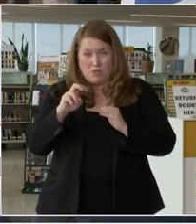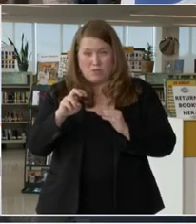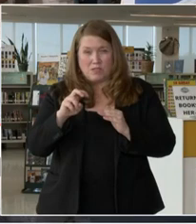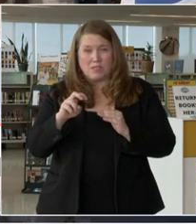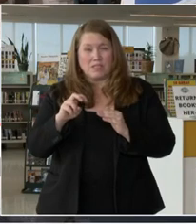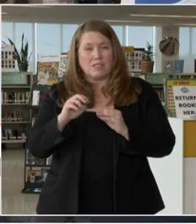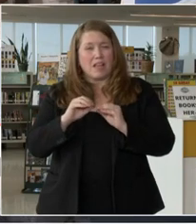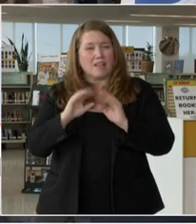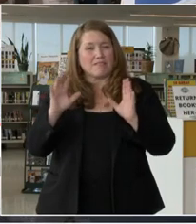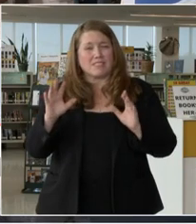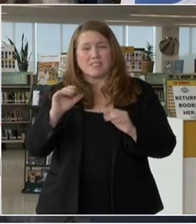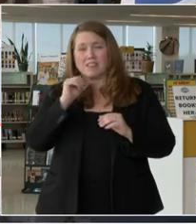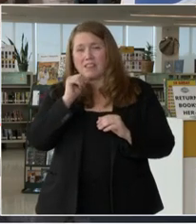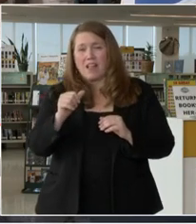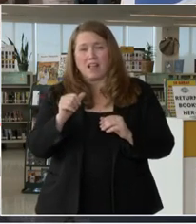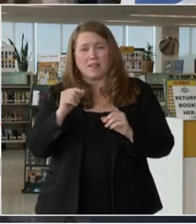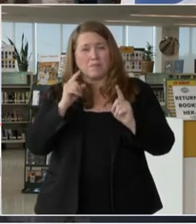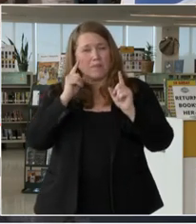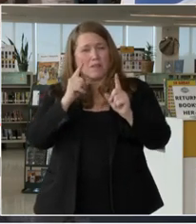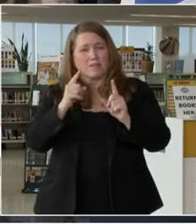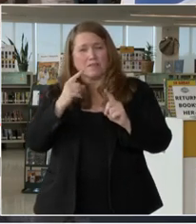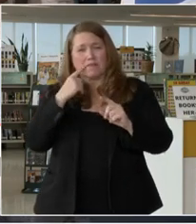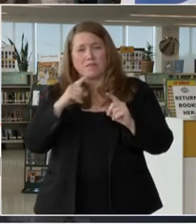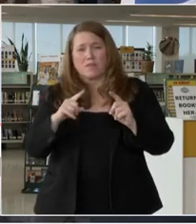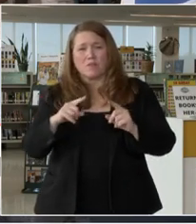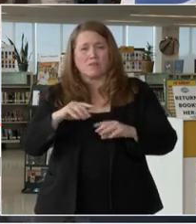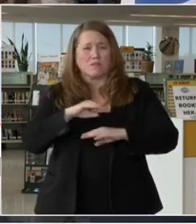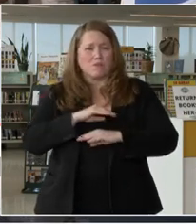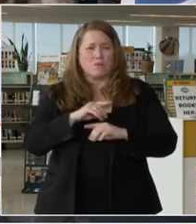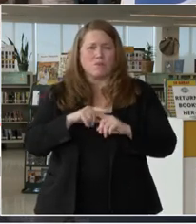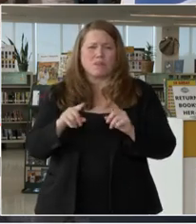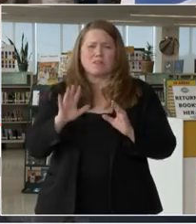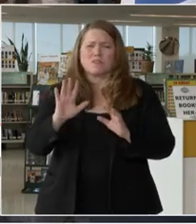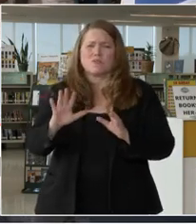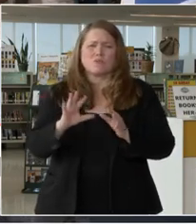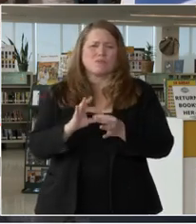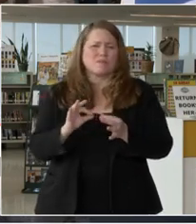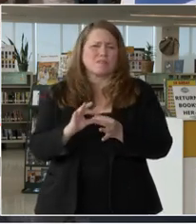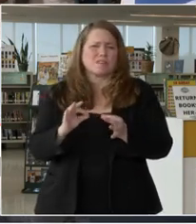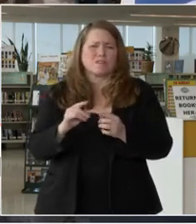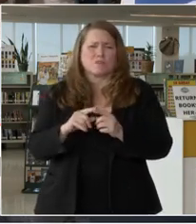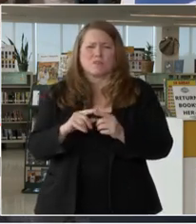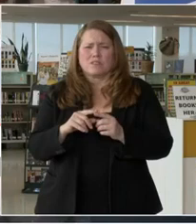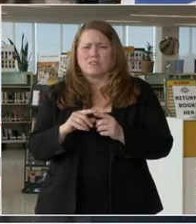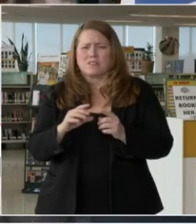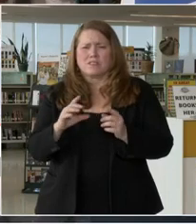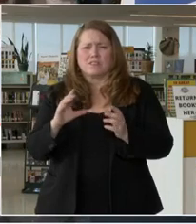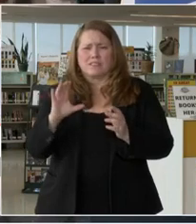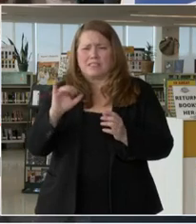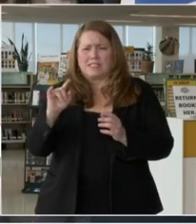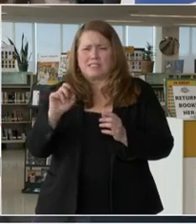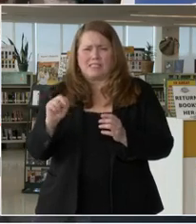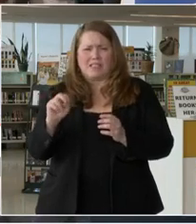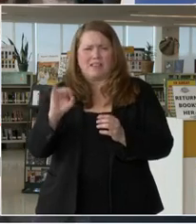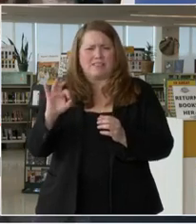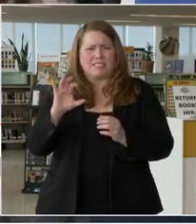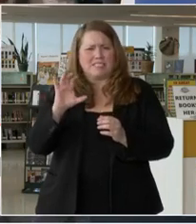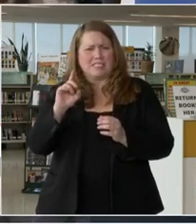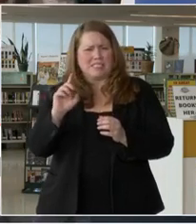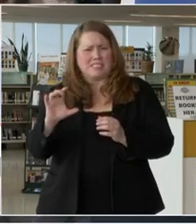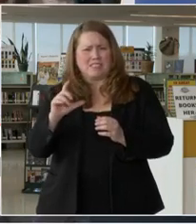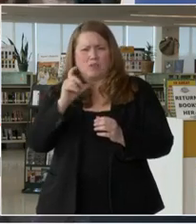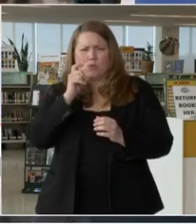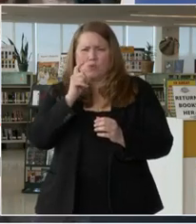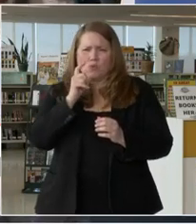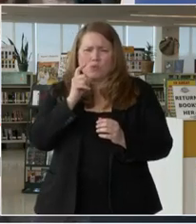obviously not a benchmark you're looking forward to. What do you say to the citizens of the District of Columbia who are